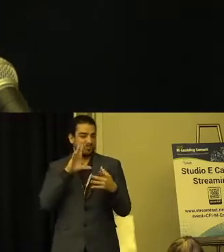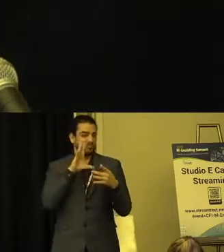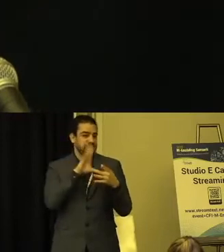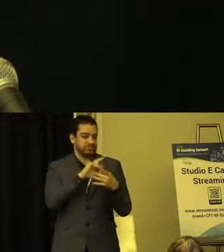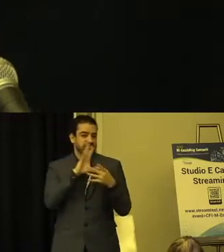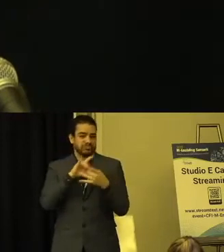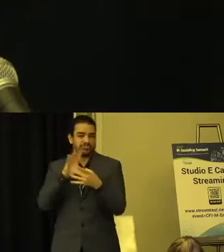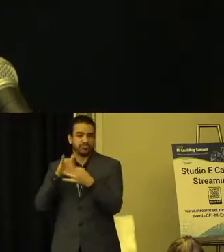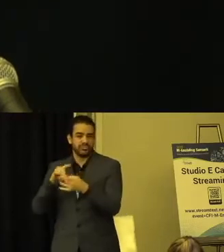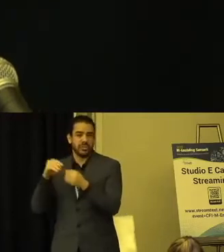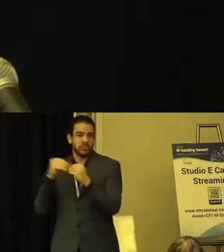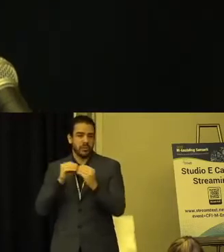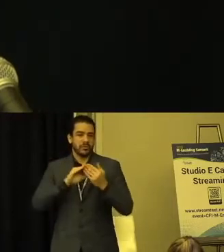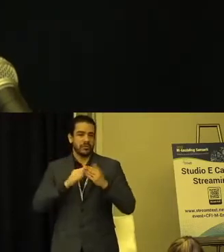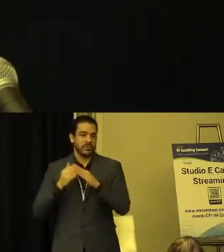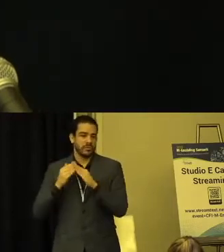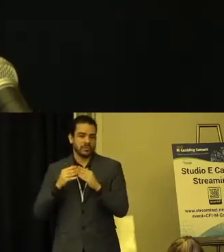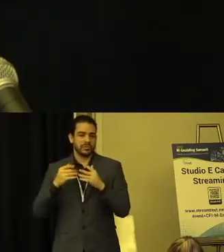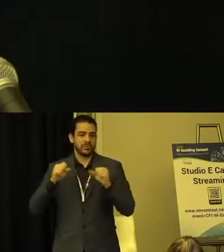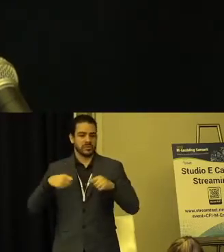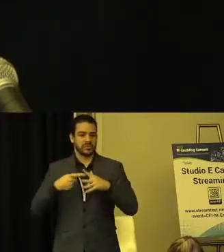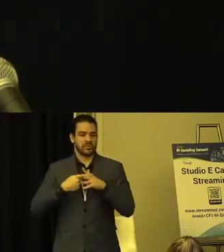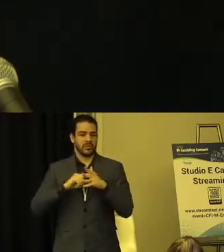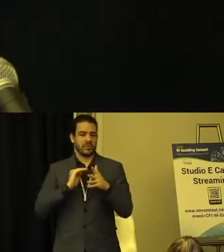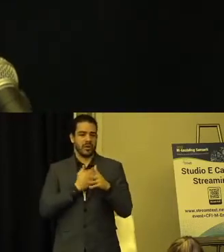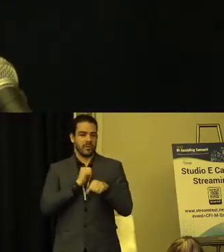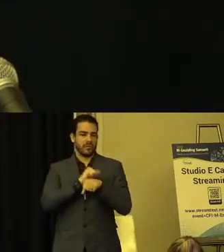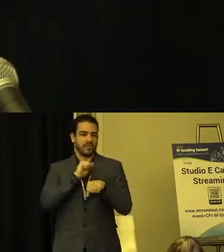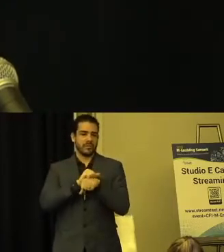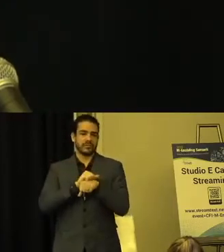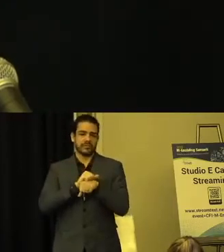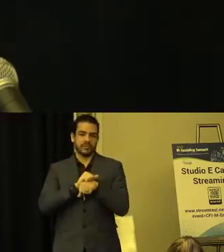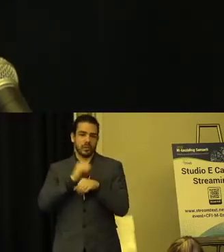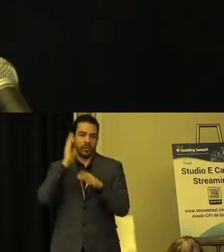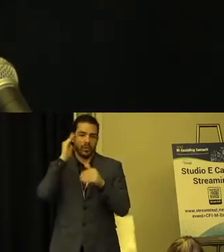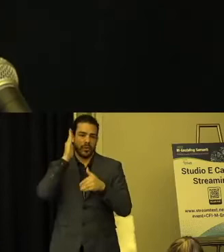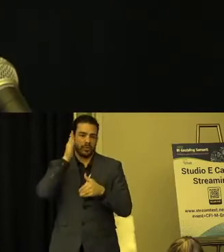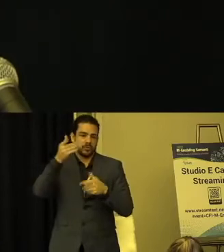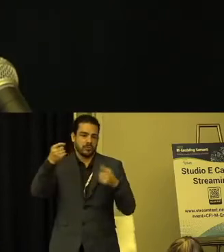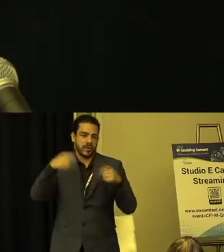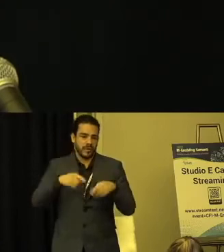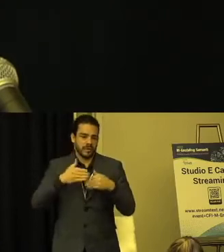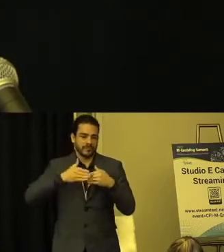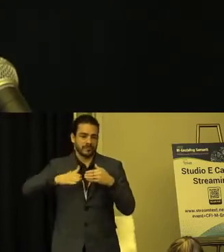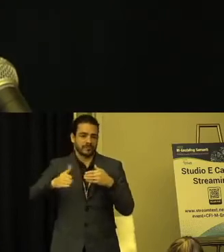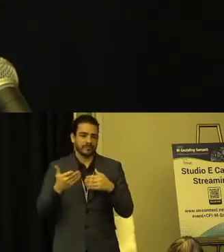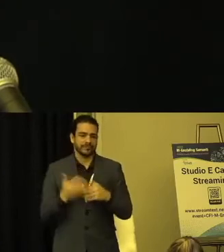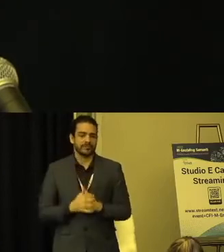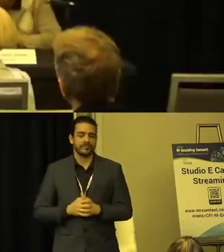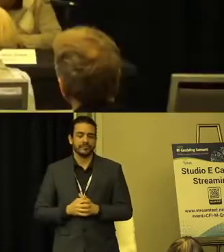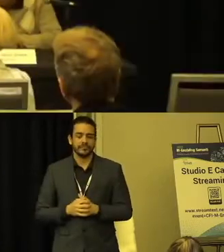start with our work, and I hope to see us doing that going forwards in W3C.